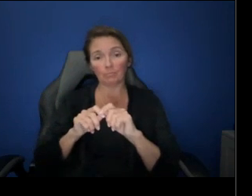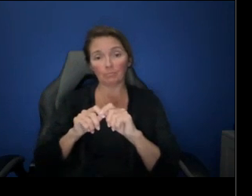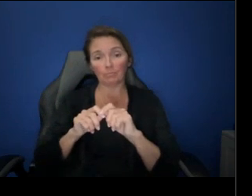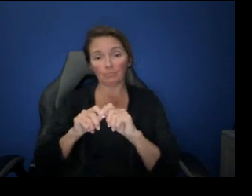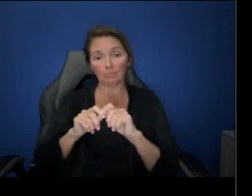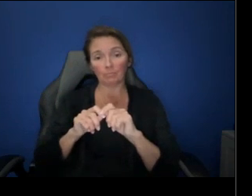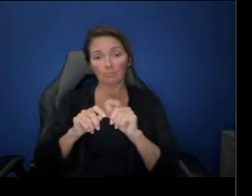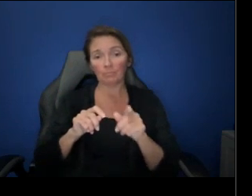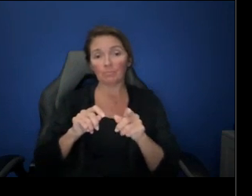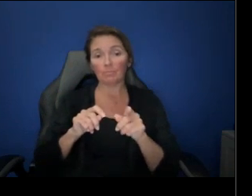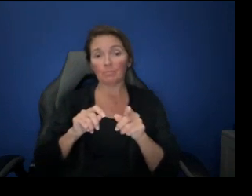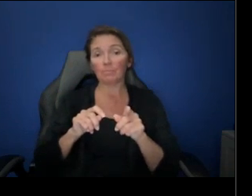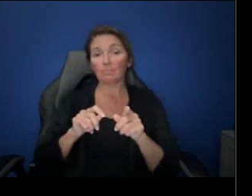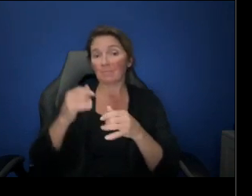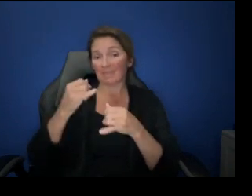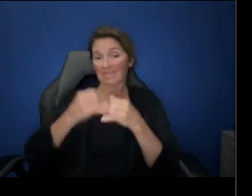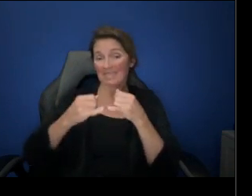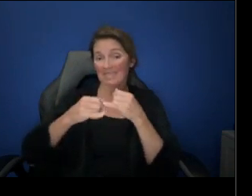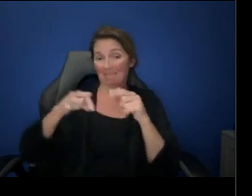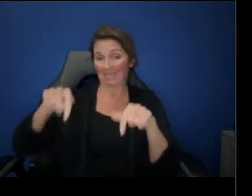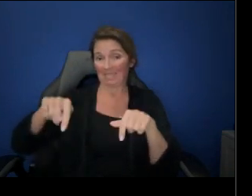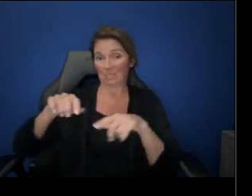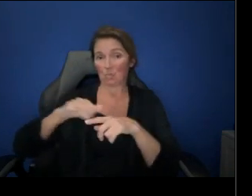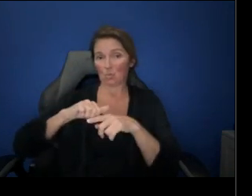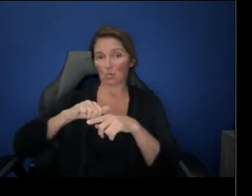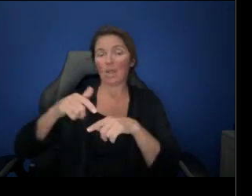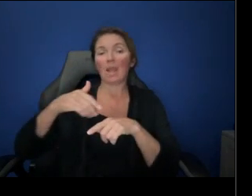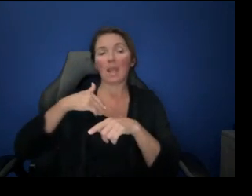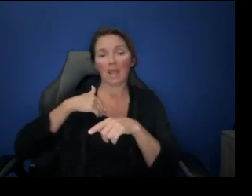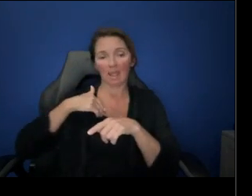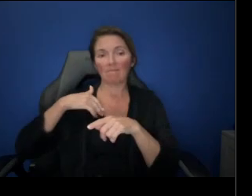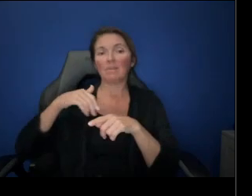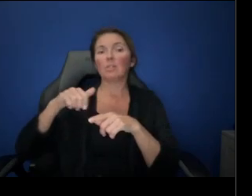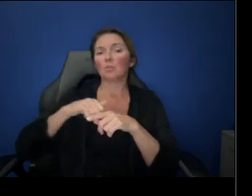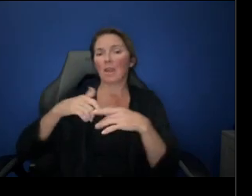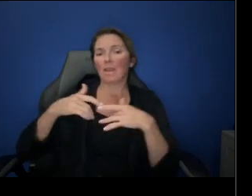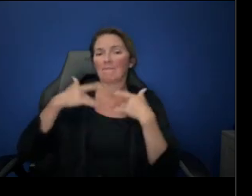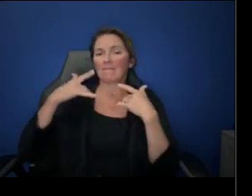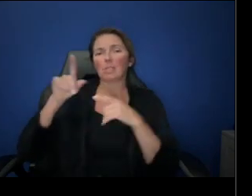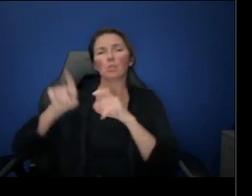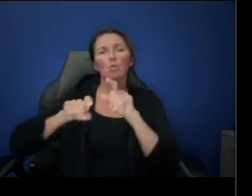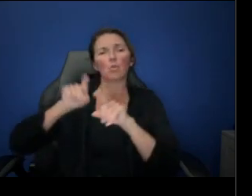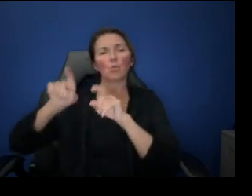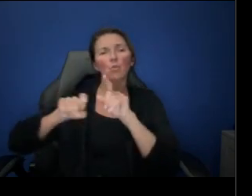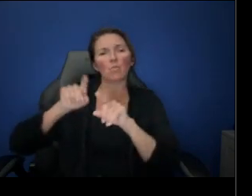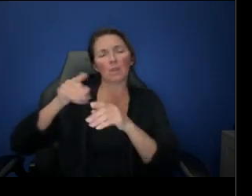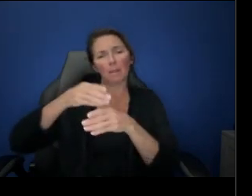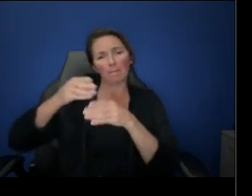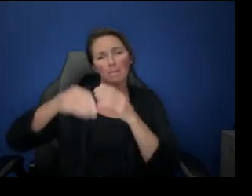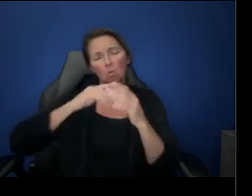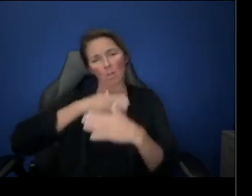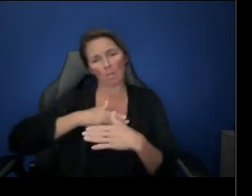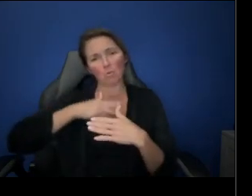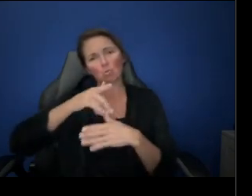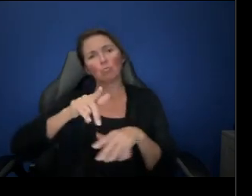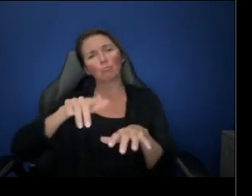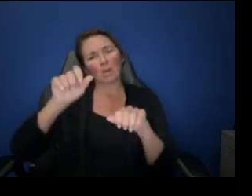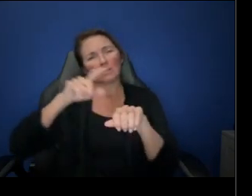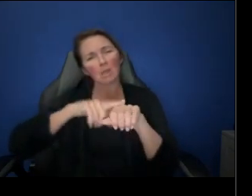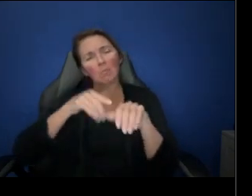At the end of this training, there is a training event survey for you to complete. We appreciate your responses